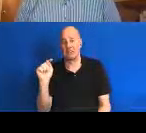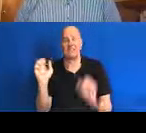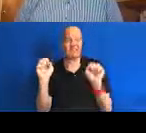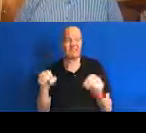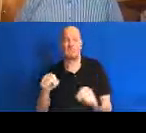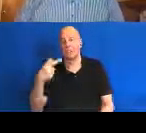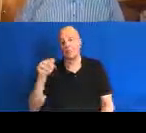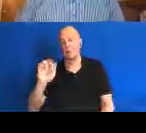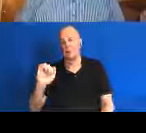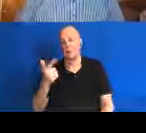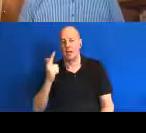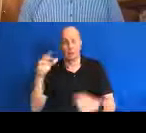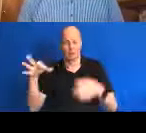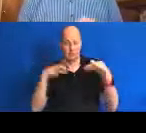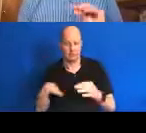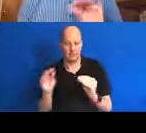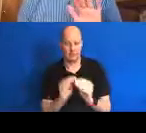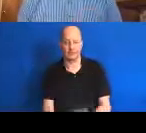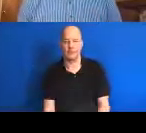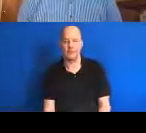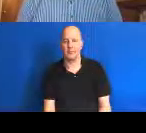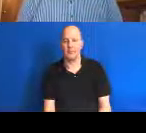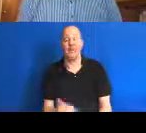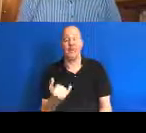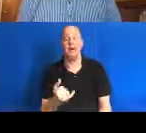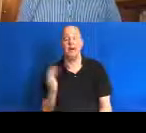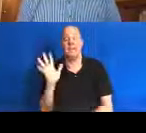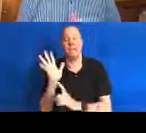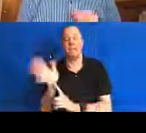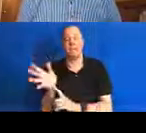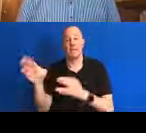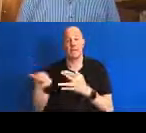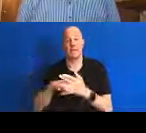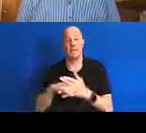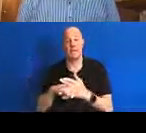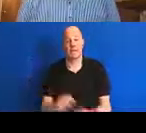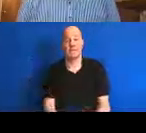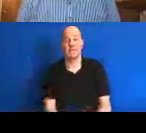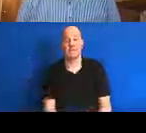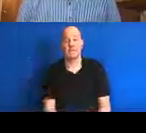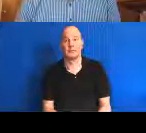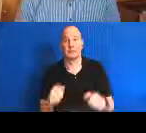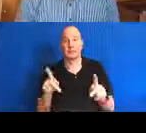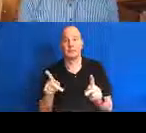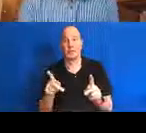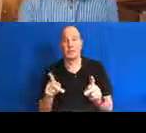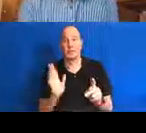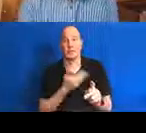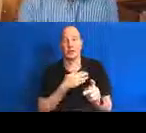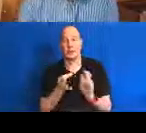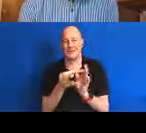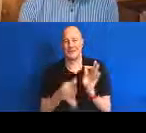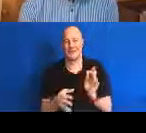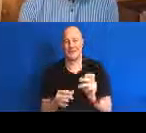that. So we're going to take a 5-minute break to give our Kirk, our ASL